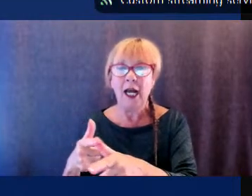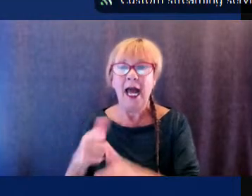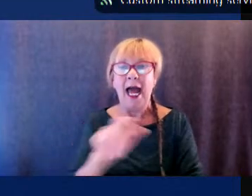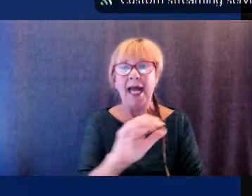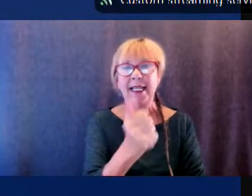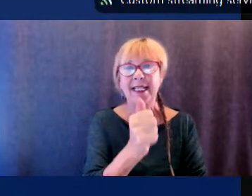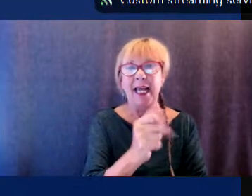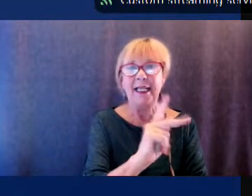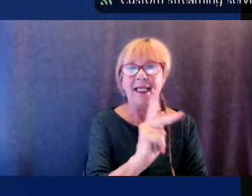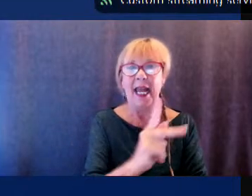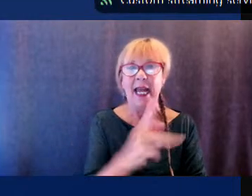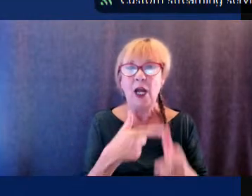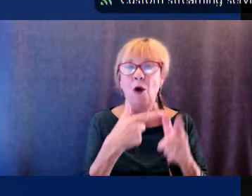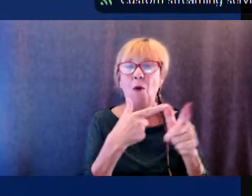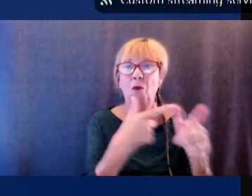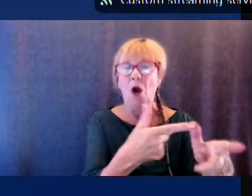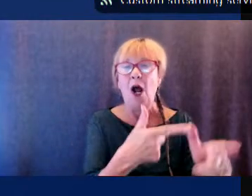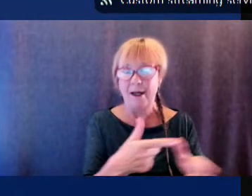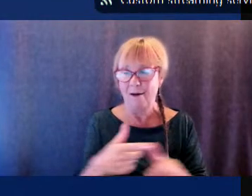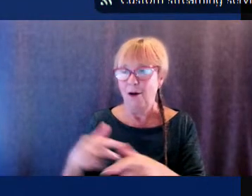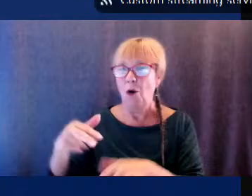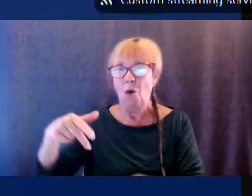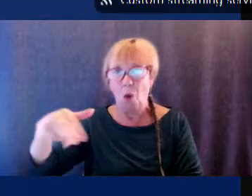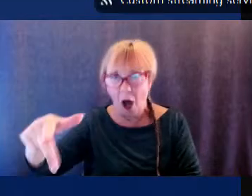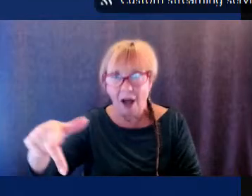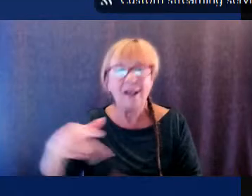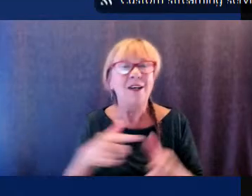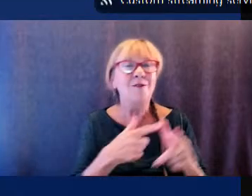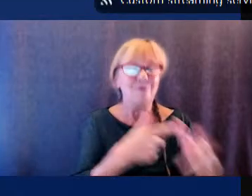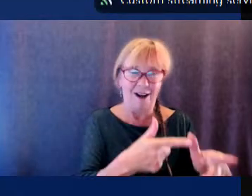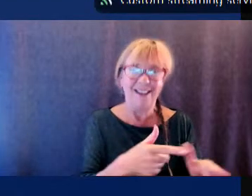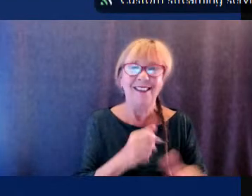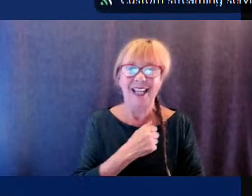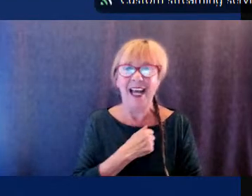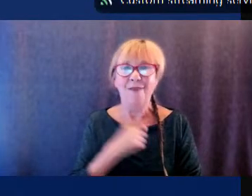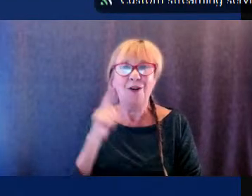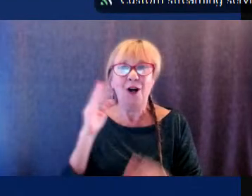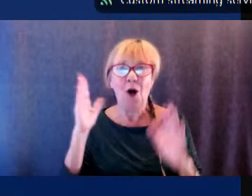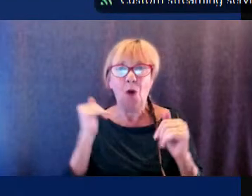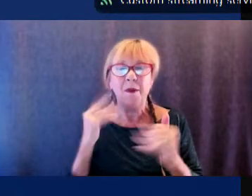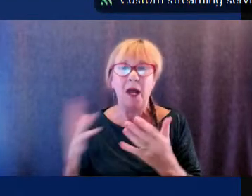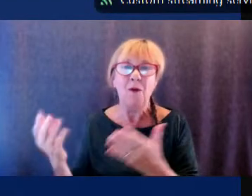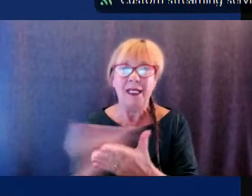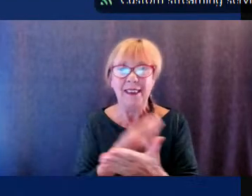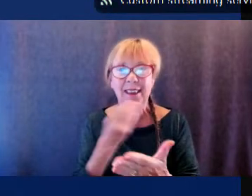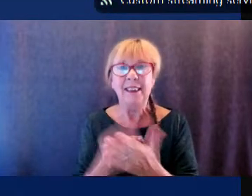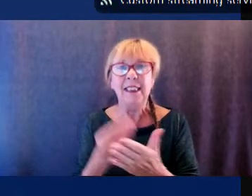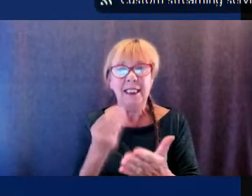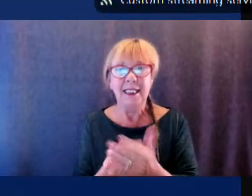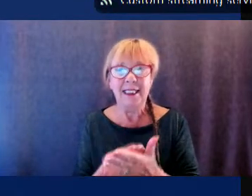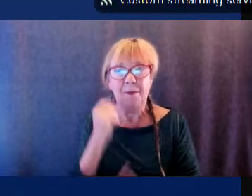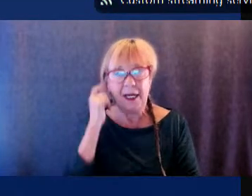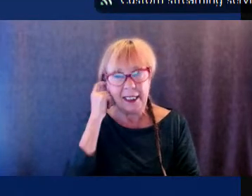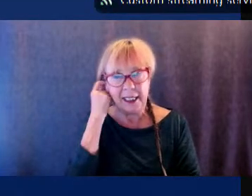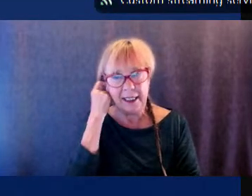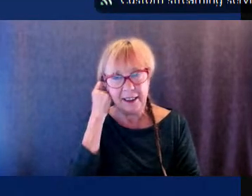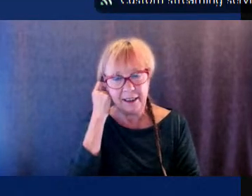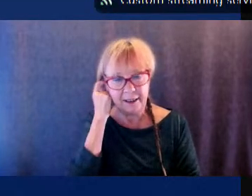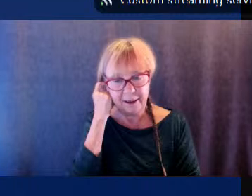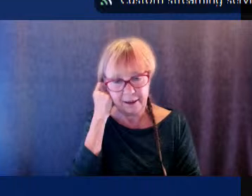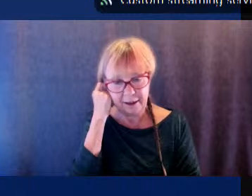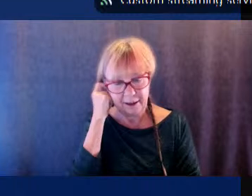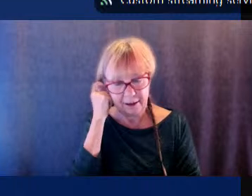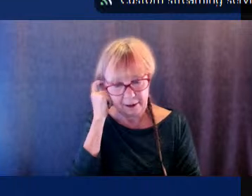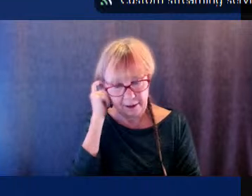a major fundraiser for Altadena community to help out residents during the rebuild. And that's going to